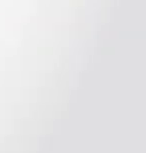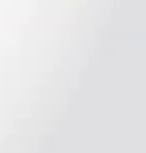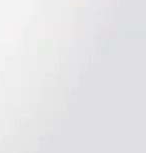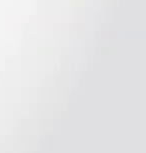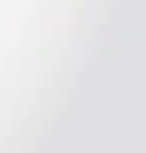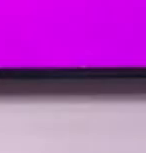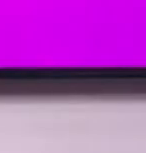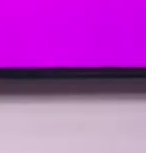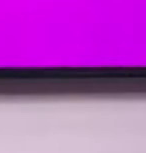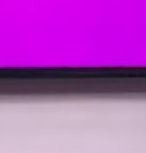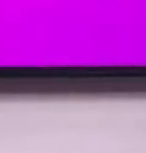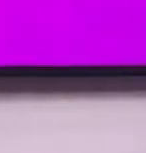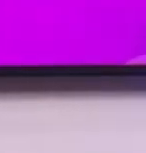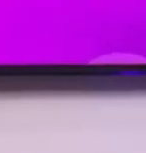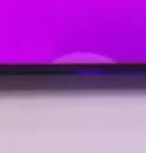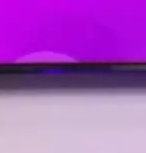KPM.